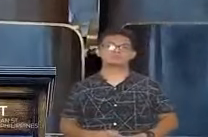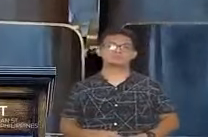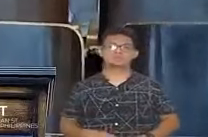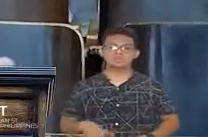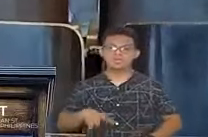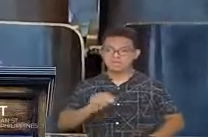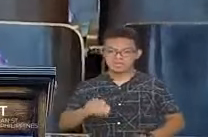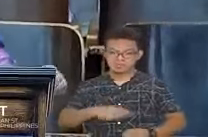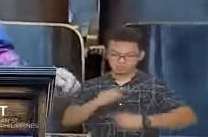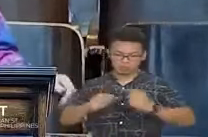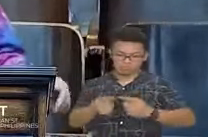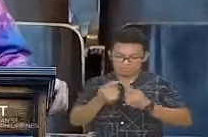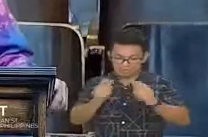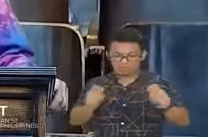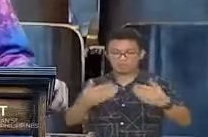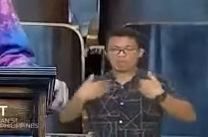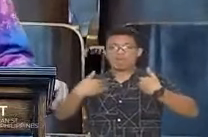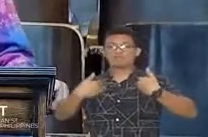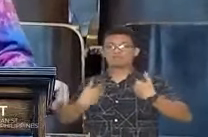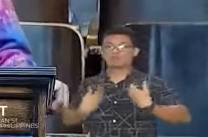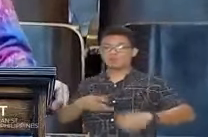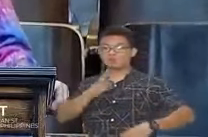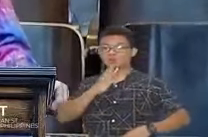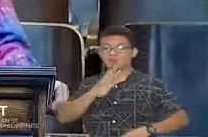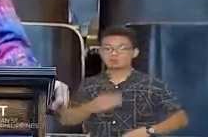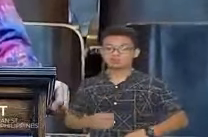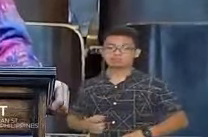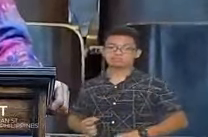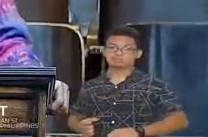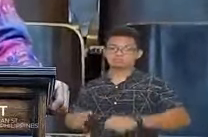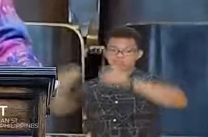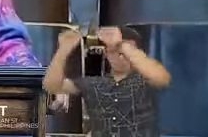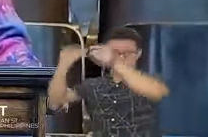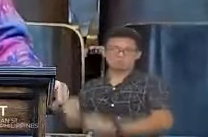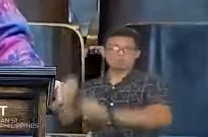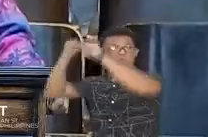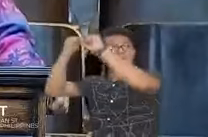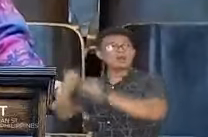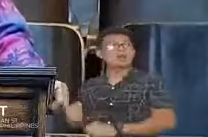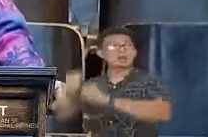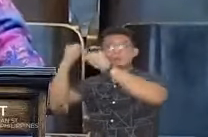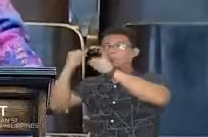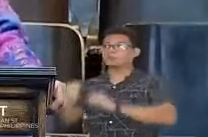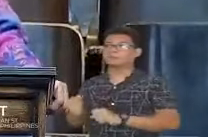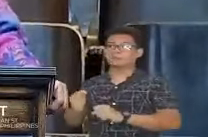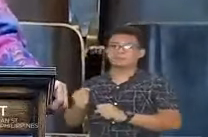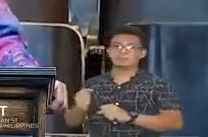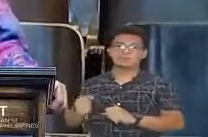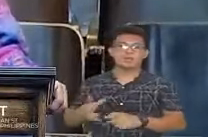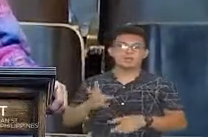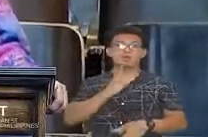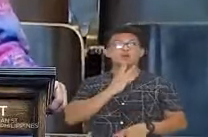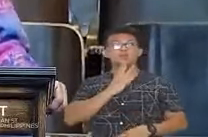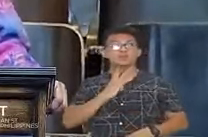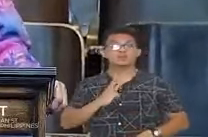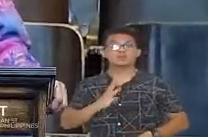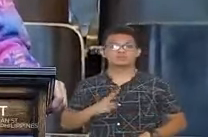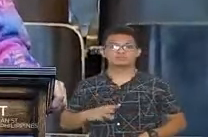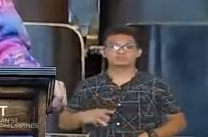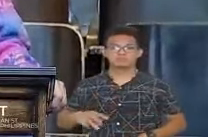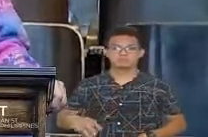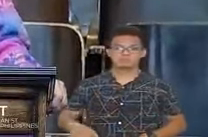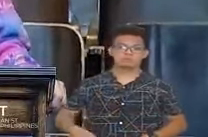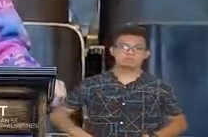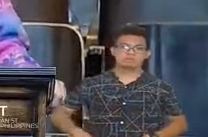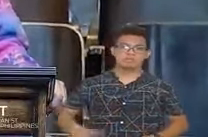agoy, lubog kayo ang among tubig. During time of death, lubog ang tubig na mo ang